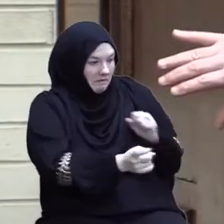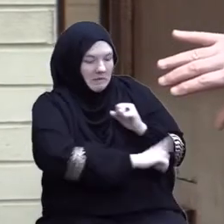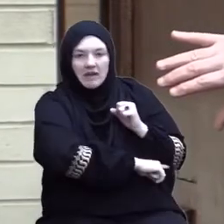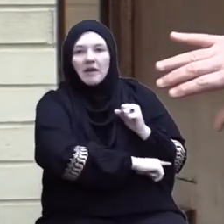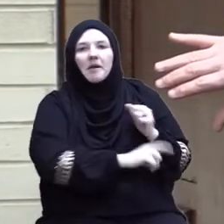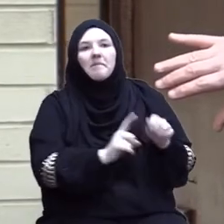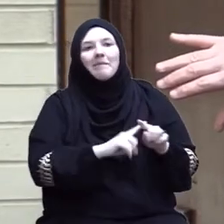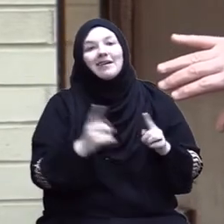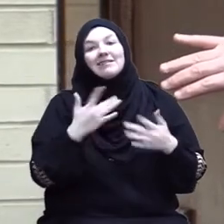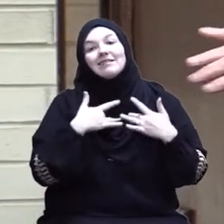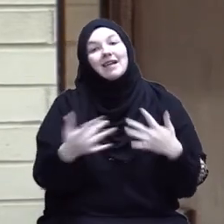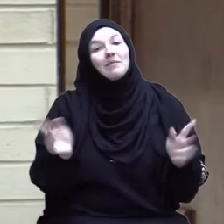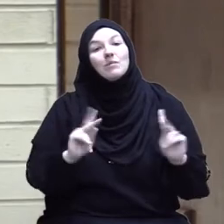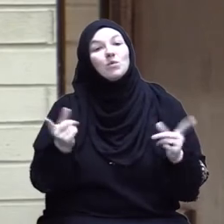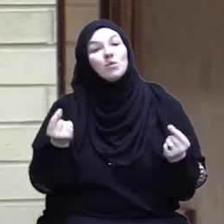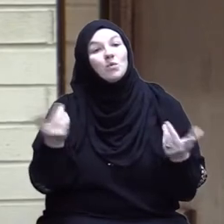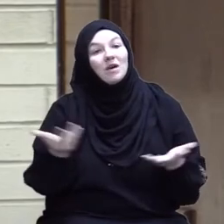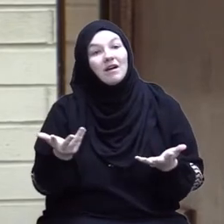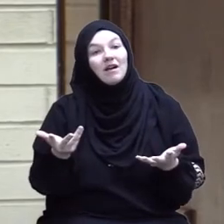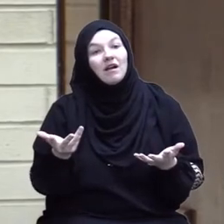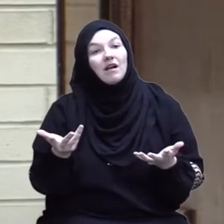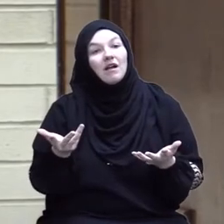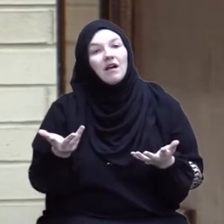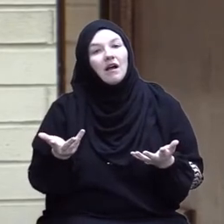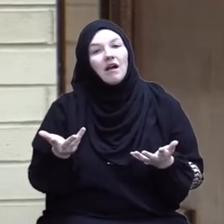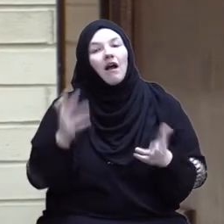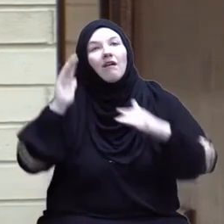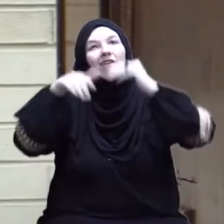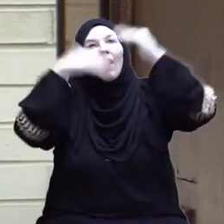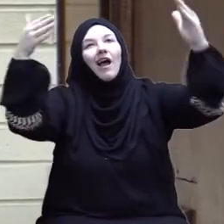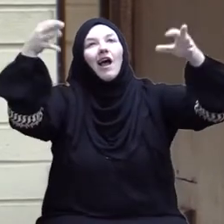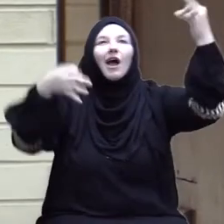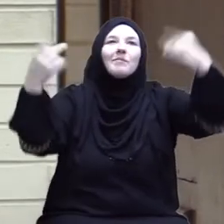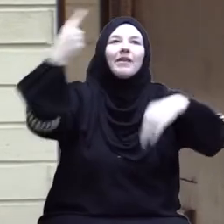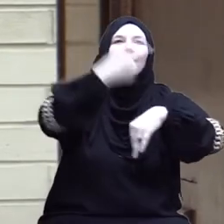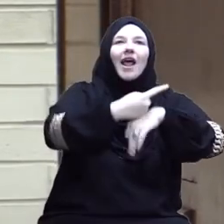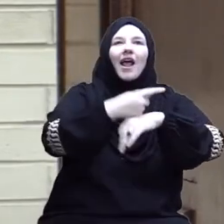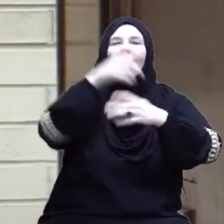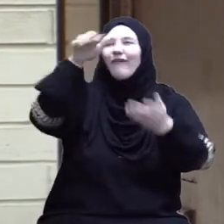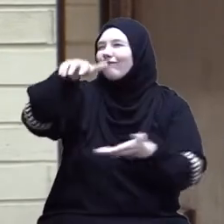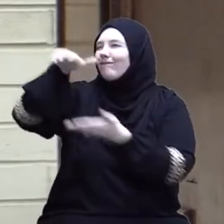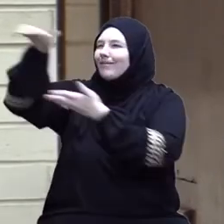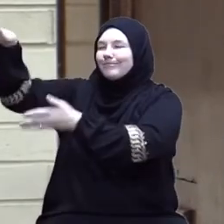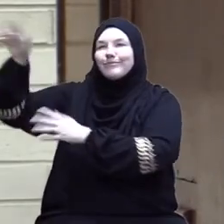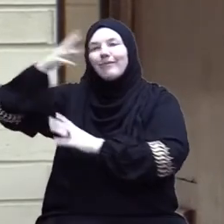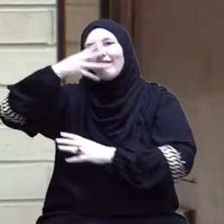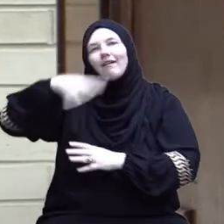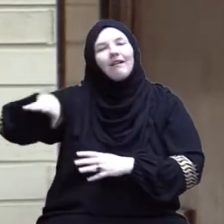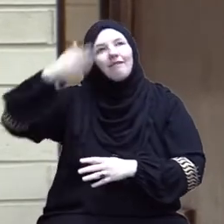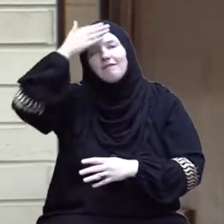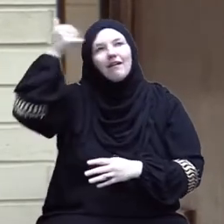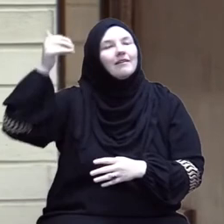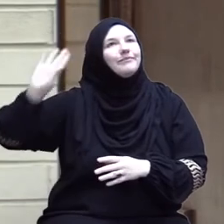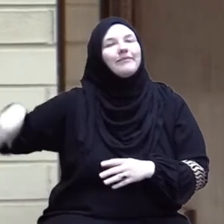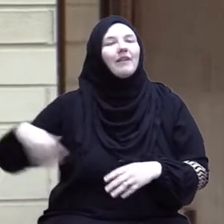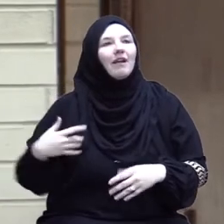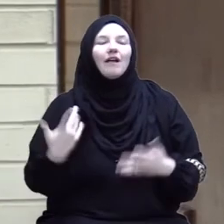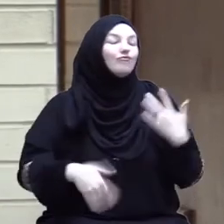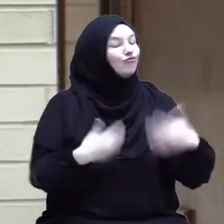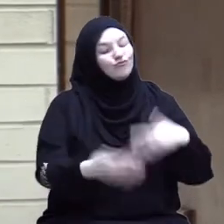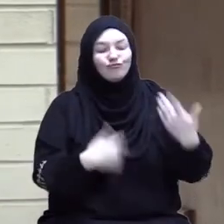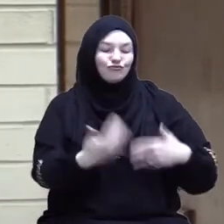you, it doesn't become faith. It just becomes an idea. The difference between the